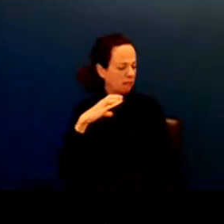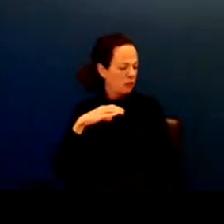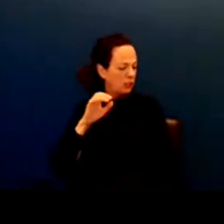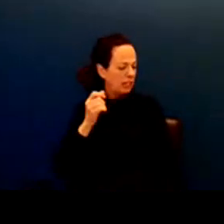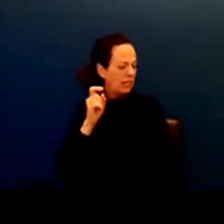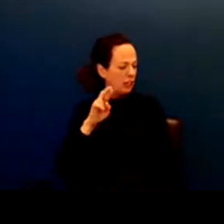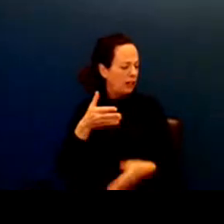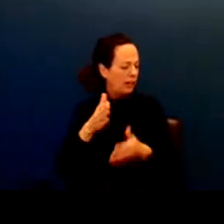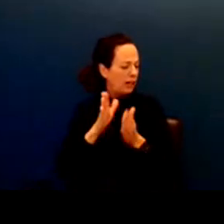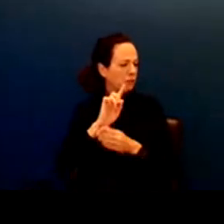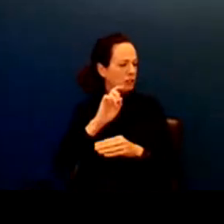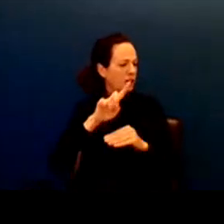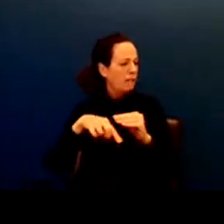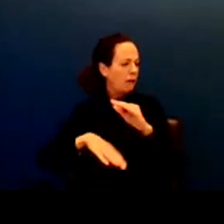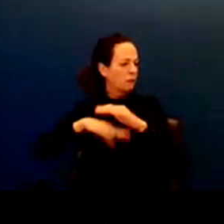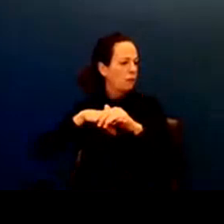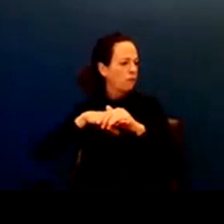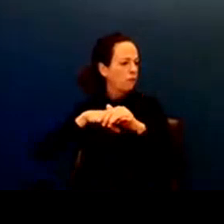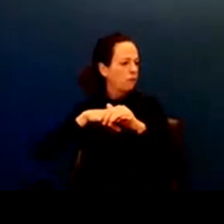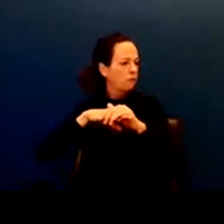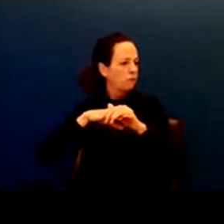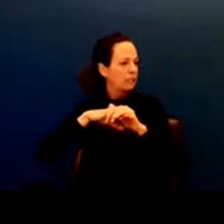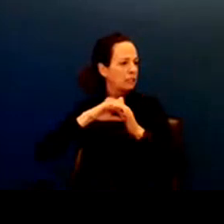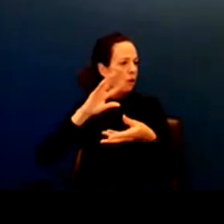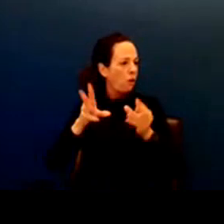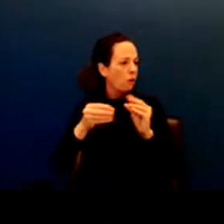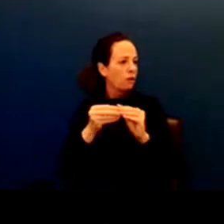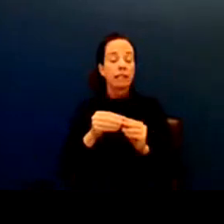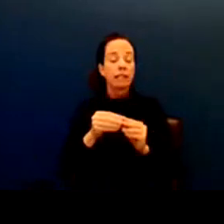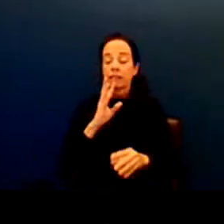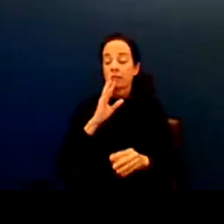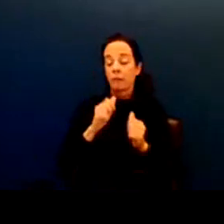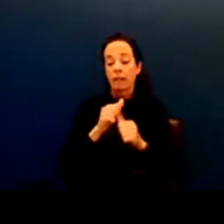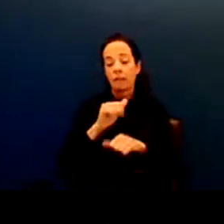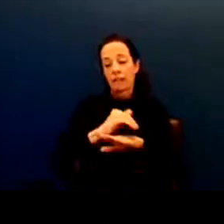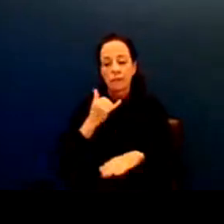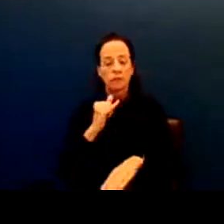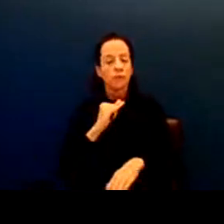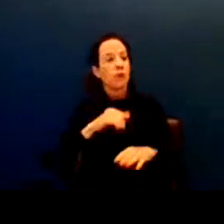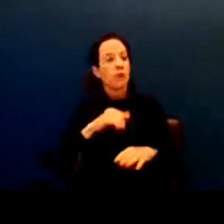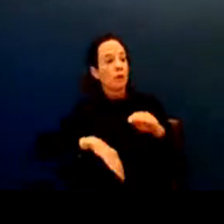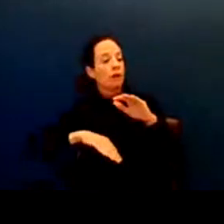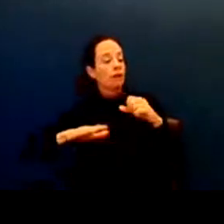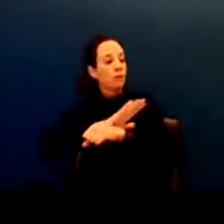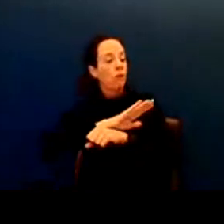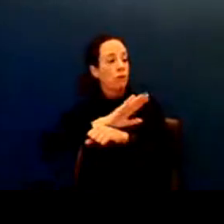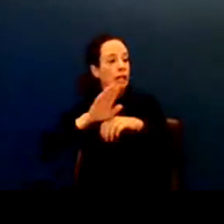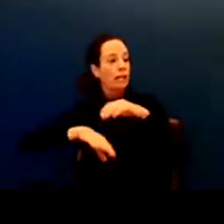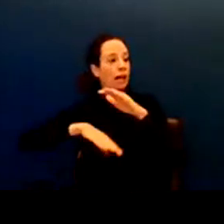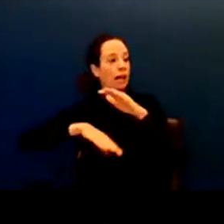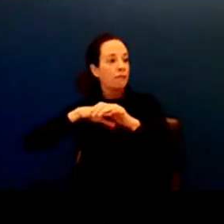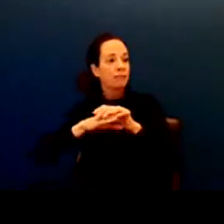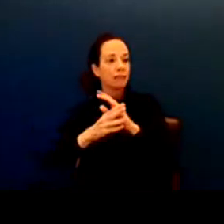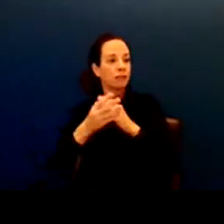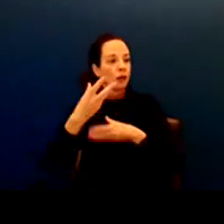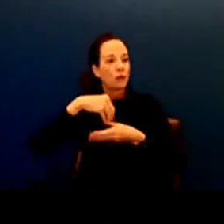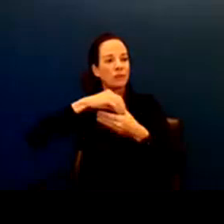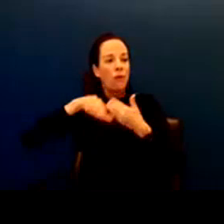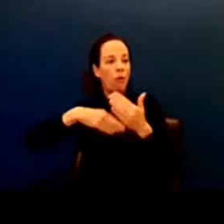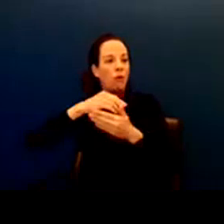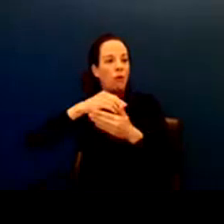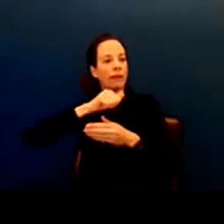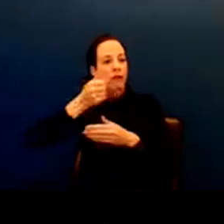So Keith was thinking, and we talked to him last night, total capacity includes all the other programs. So